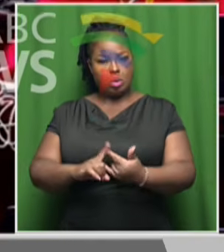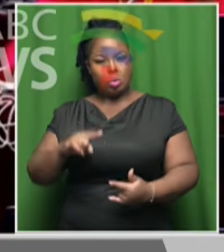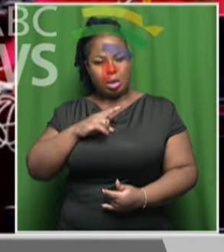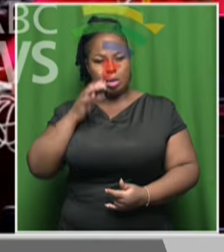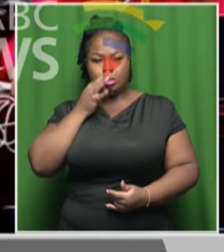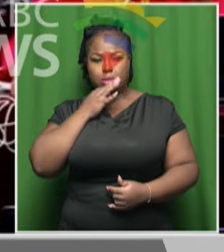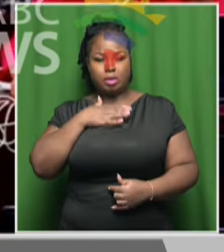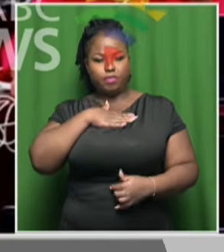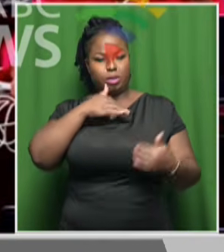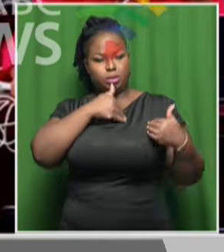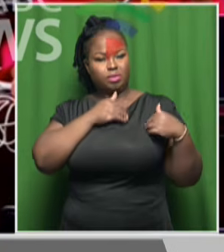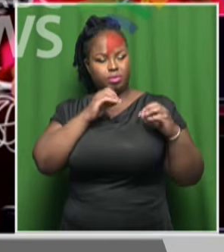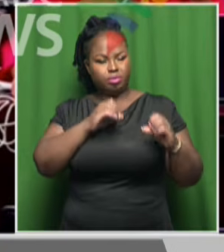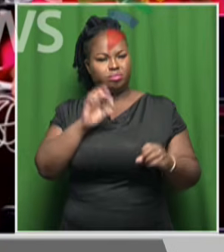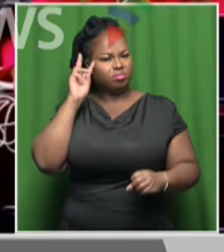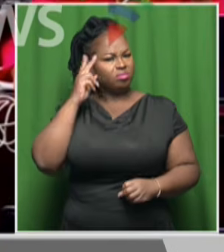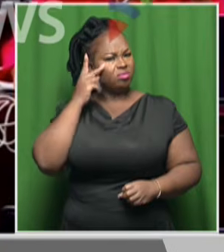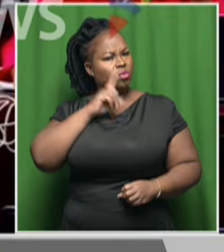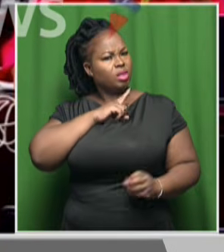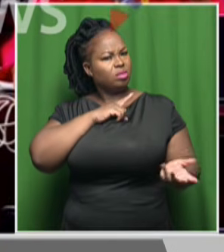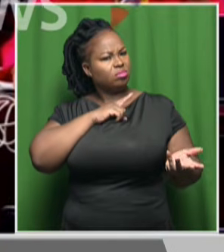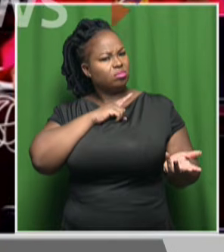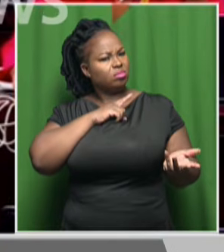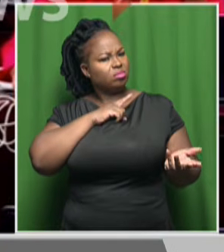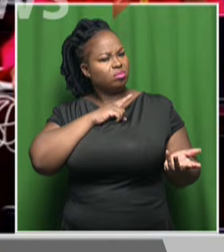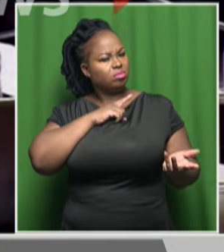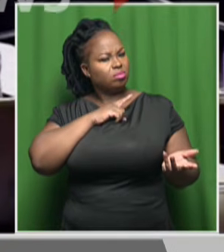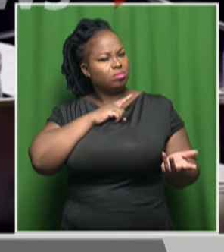life. What do you think changed his mind?